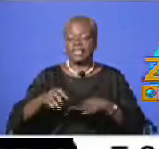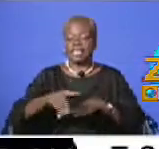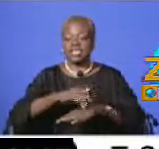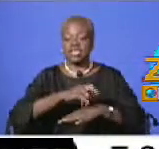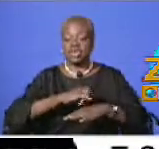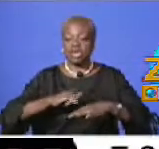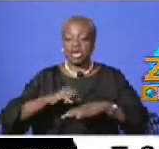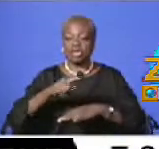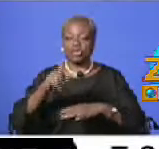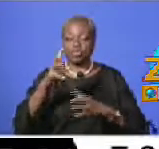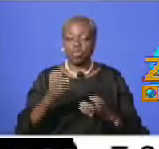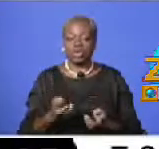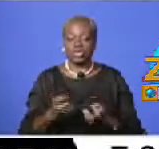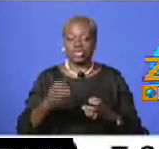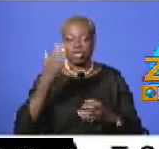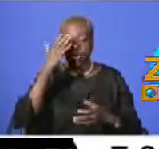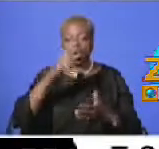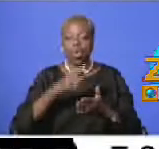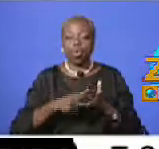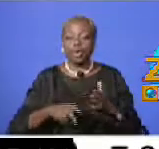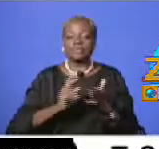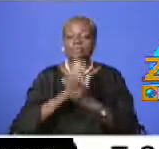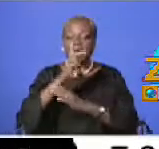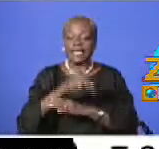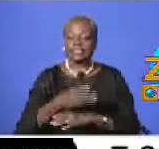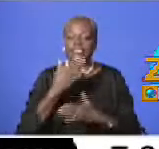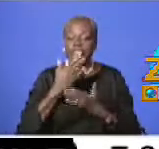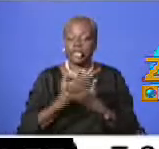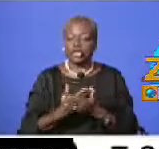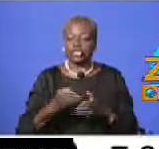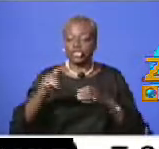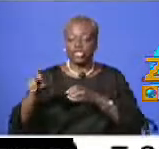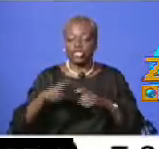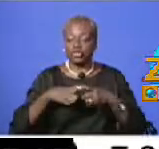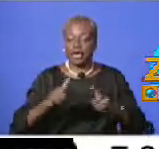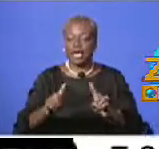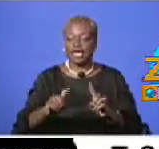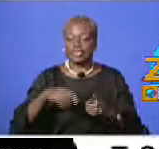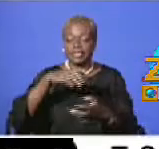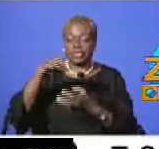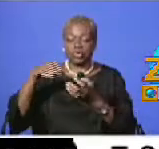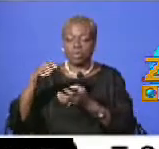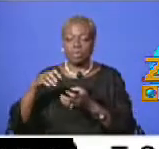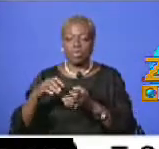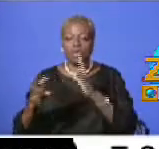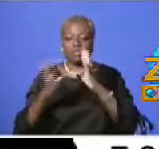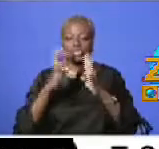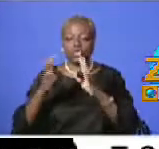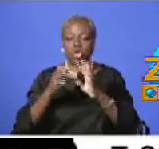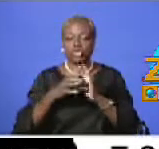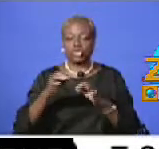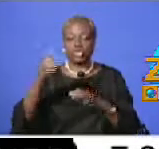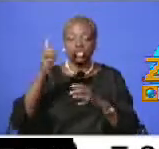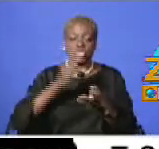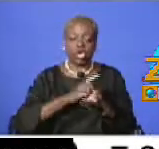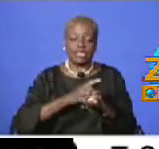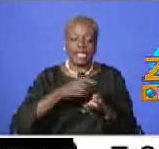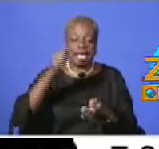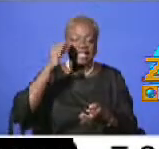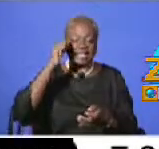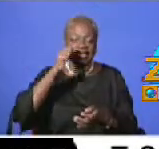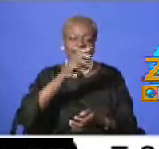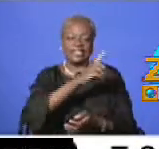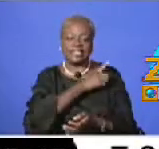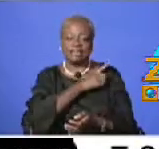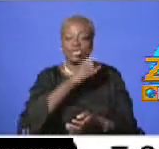which plants may turn out to be your saving grace during the storm. We spoke to owner of Science and Perspective, Dr. Anselina Davis, who